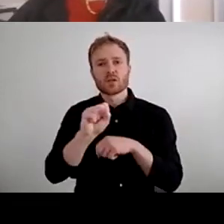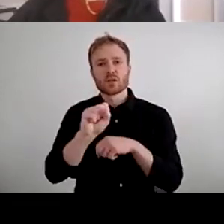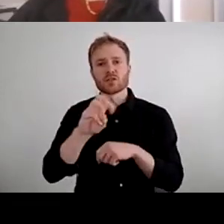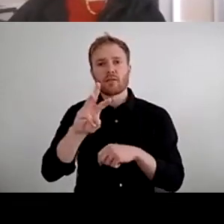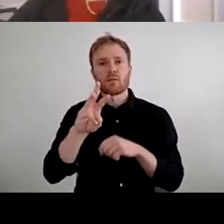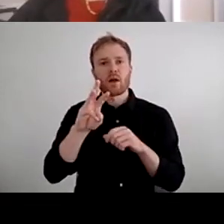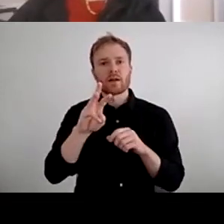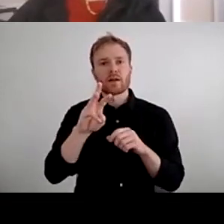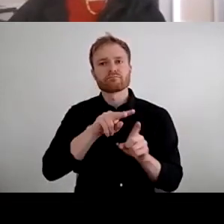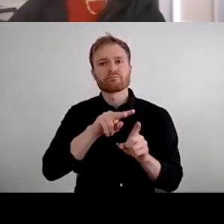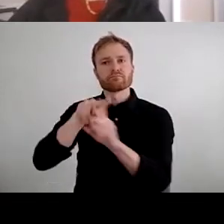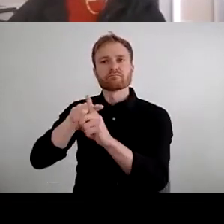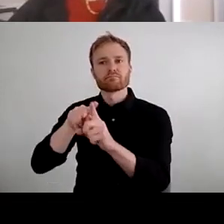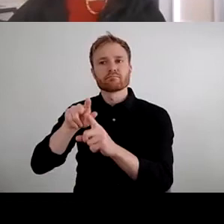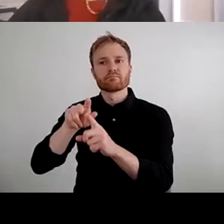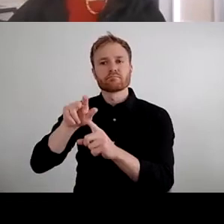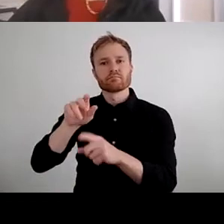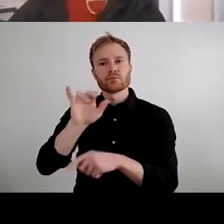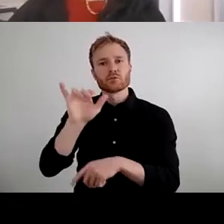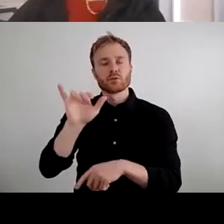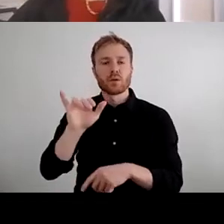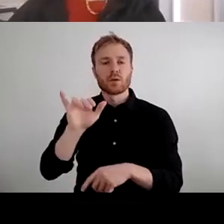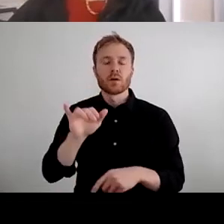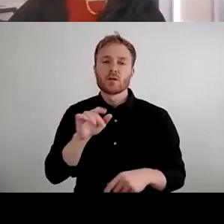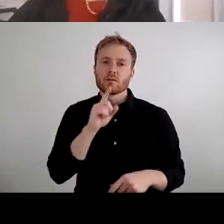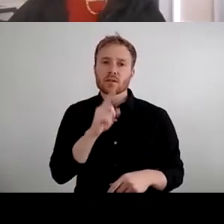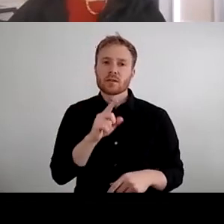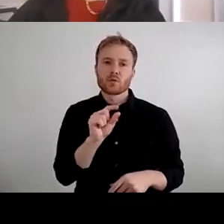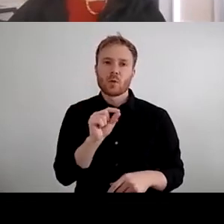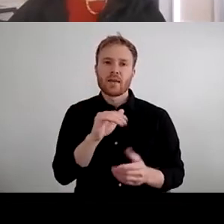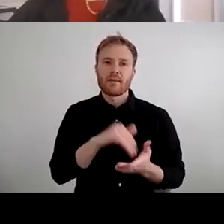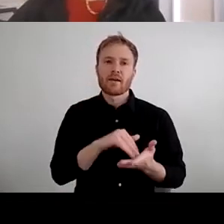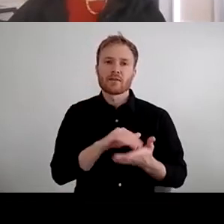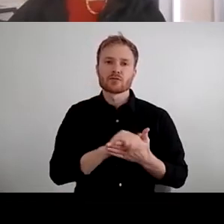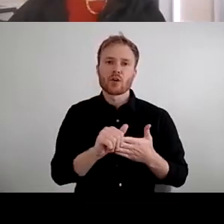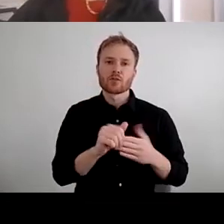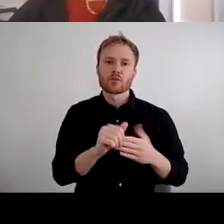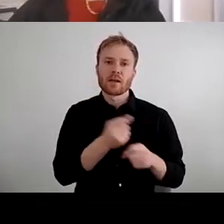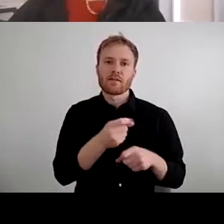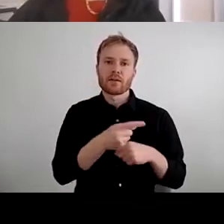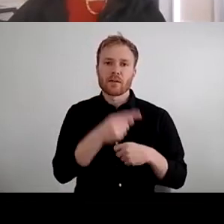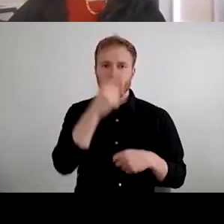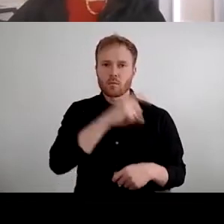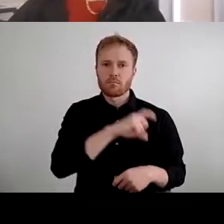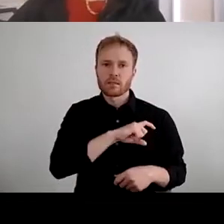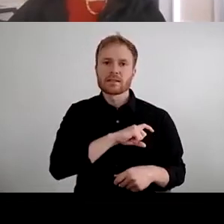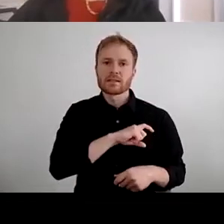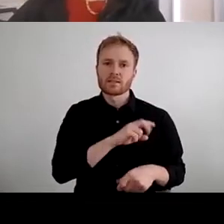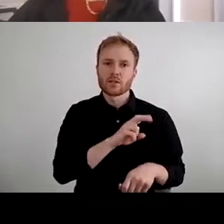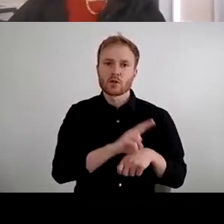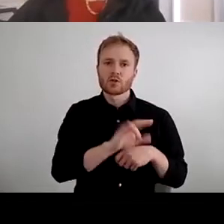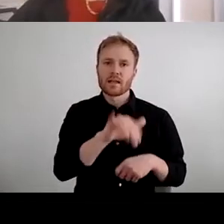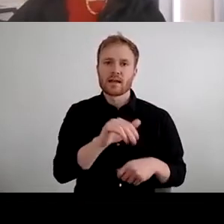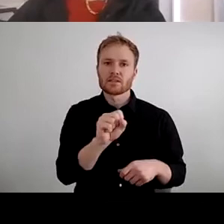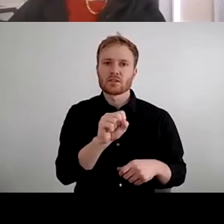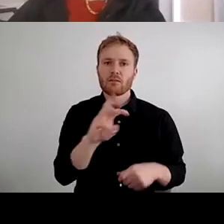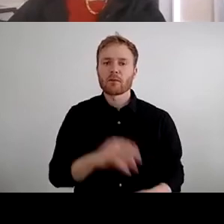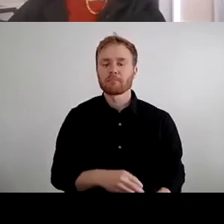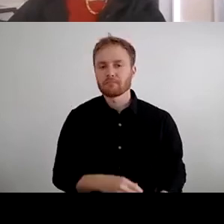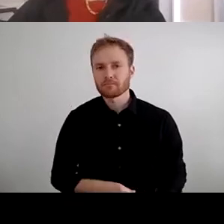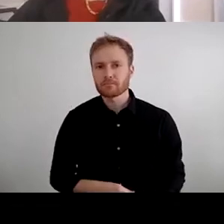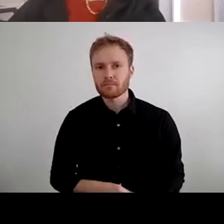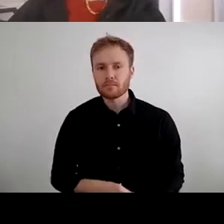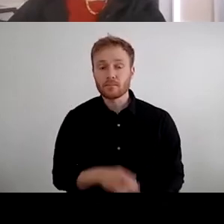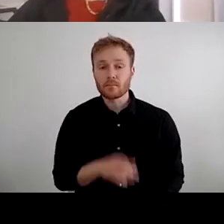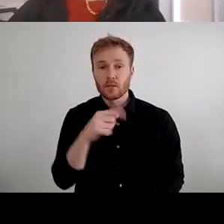police right now, it's $20,000 a year for police to utilize it. We also are in, as you all mentioned